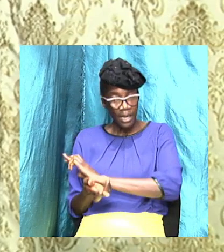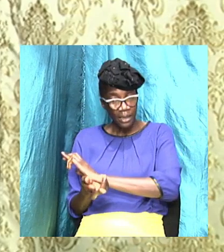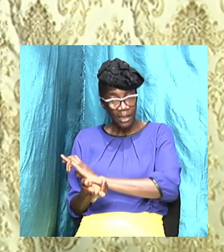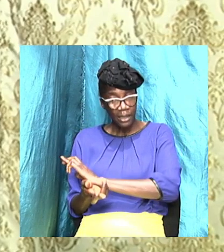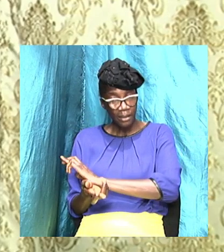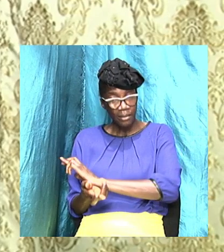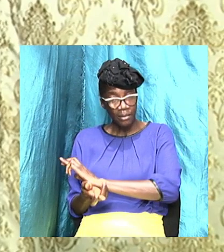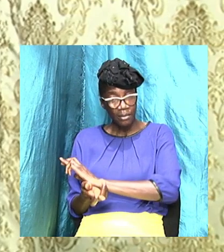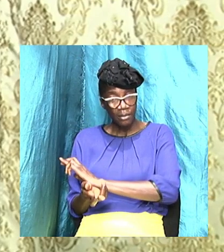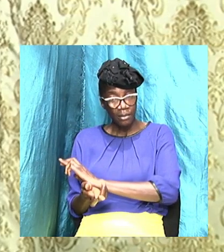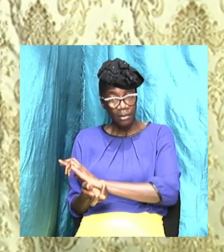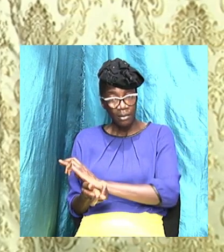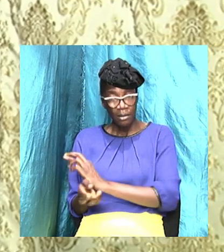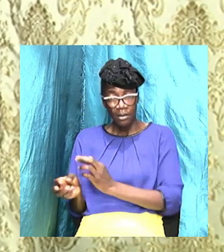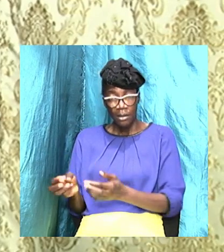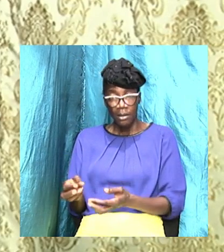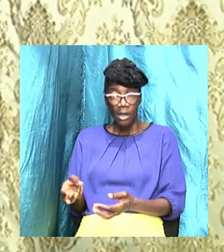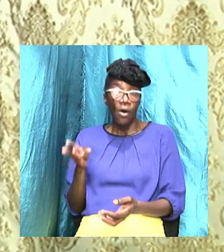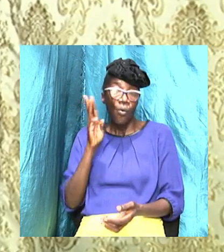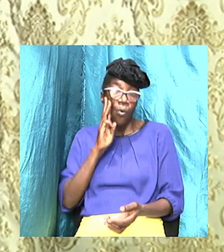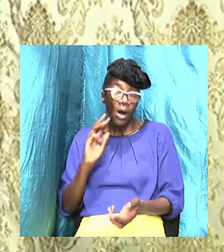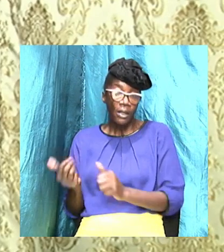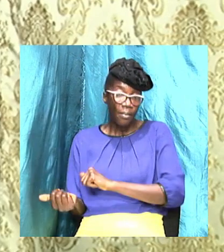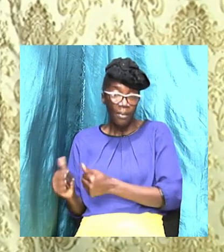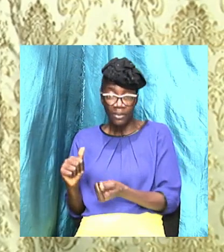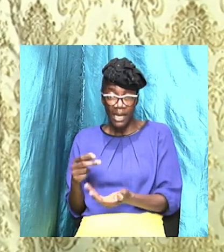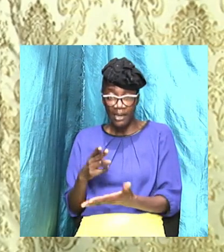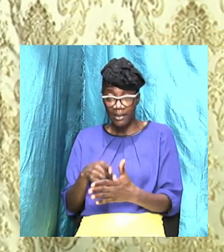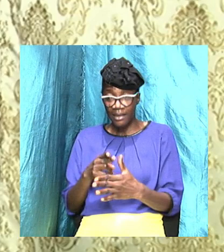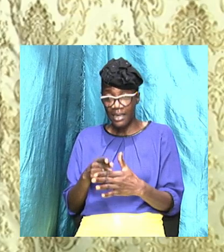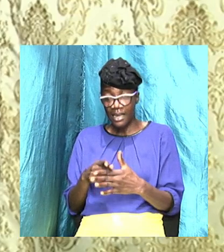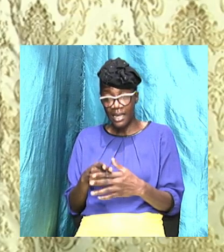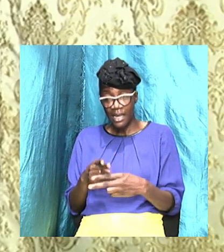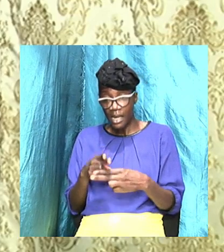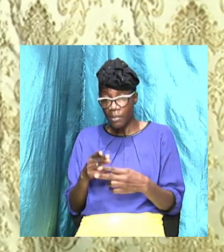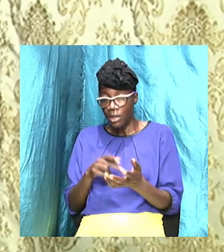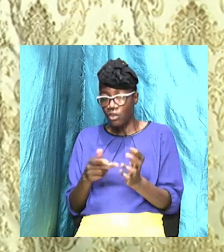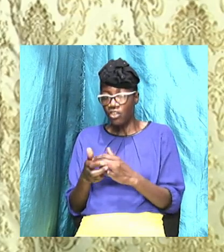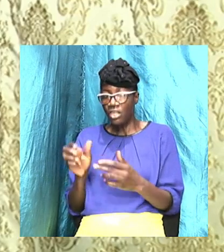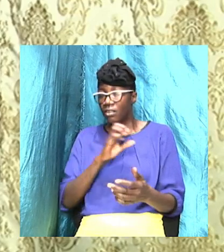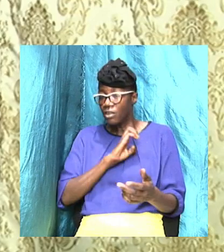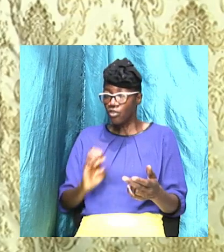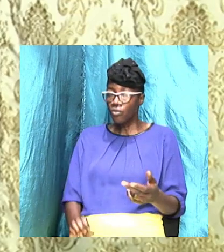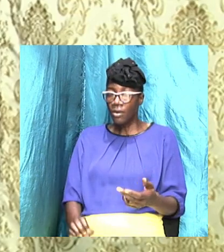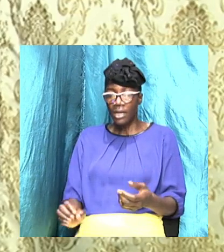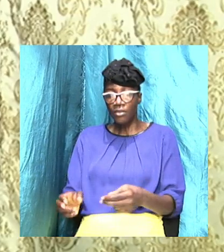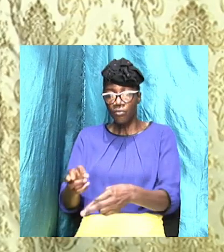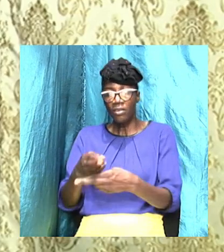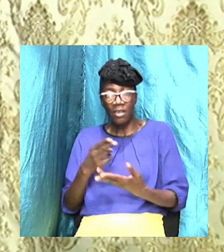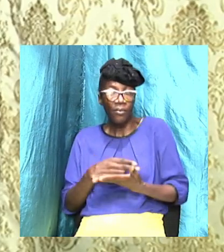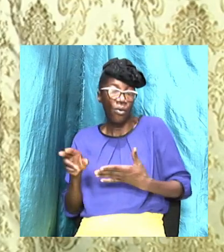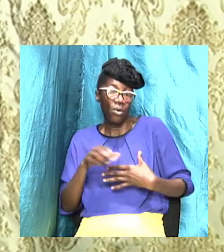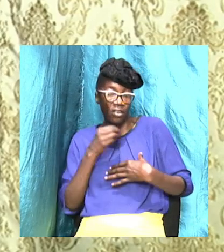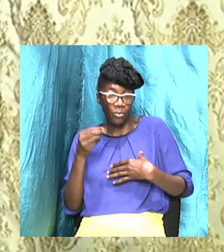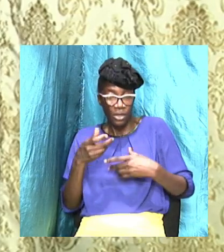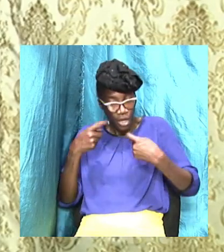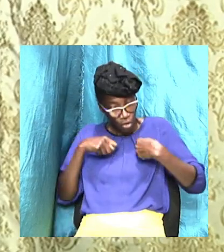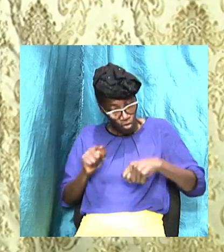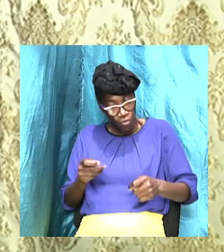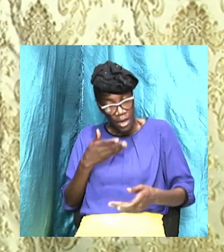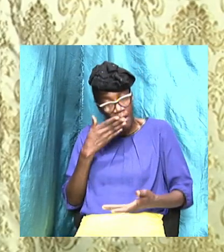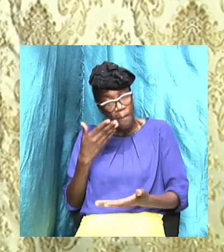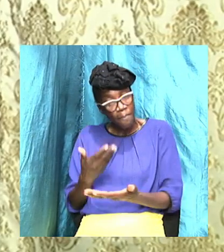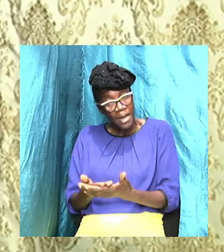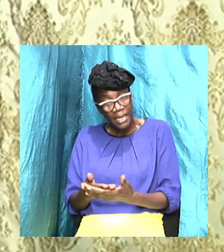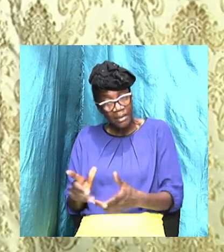repent, water baptized in the name of Jesus Christ, filled with the Holy Ghost, and is trying our best to